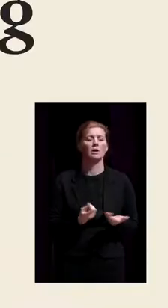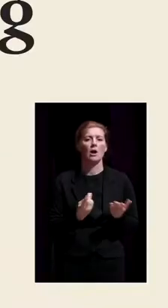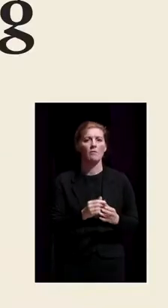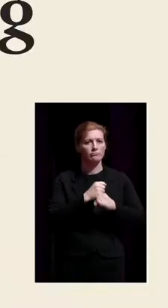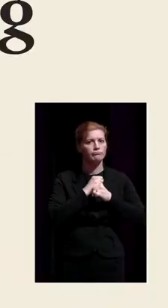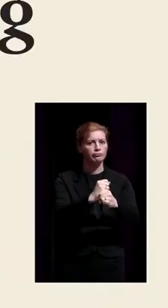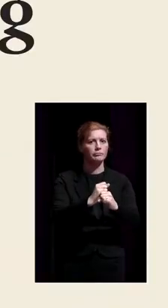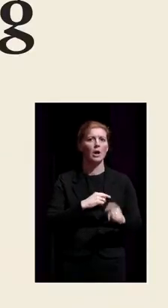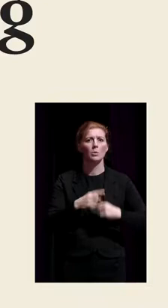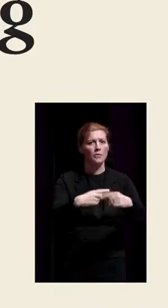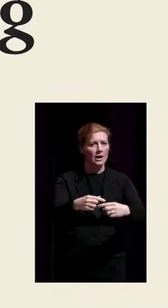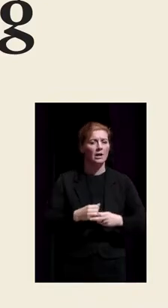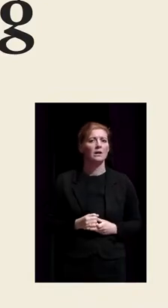sustainability.